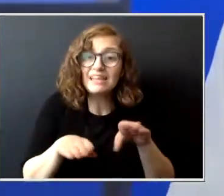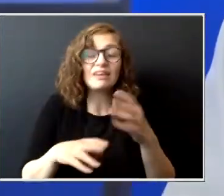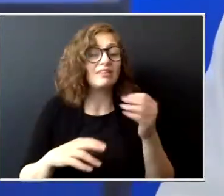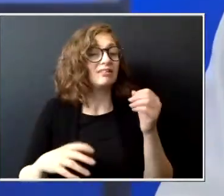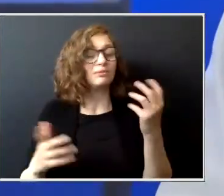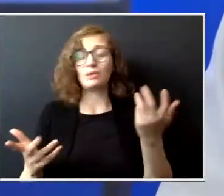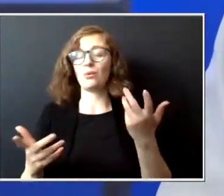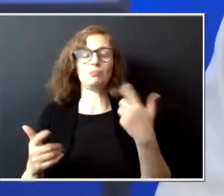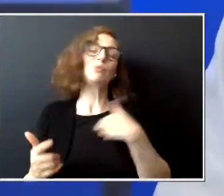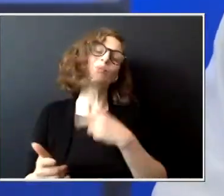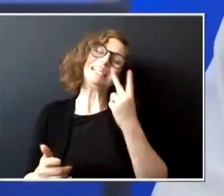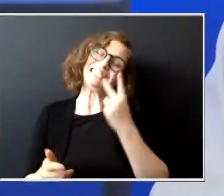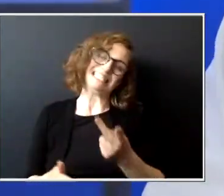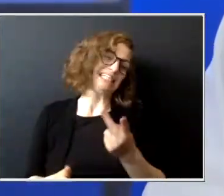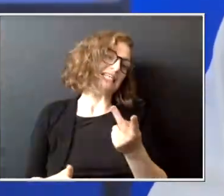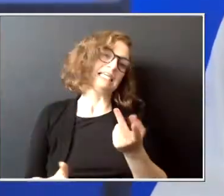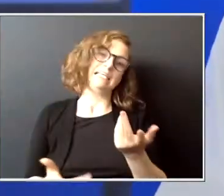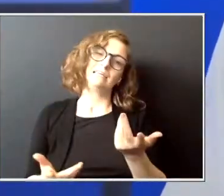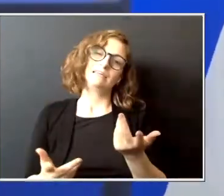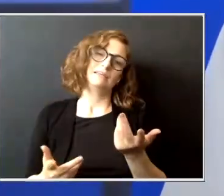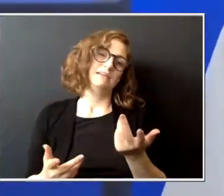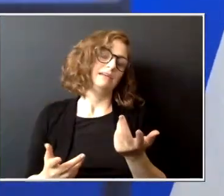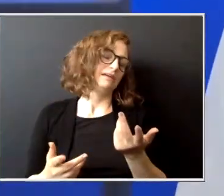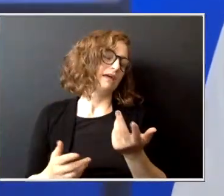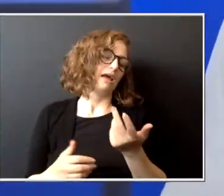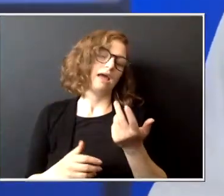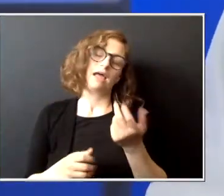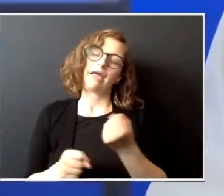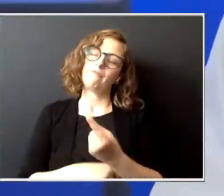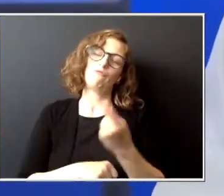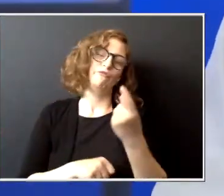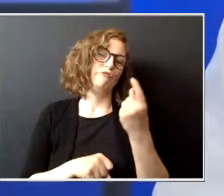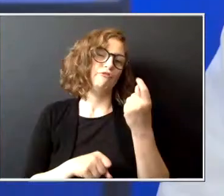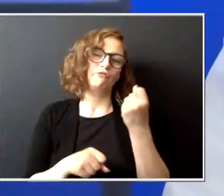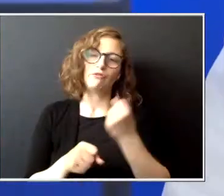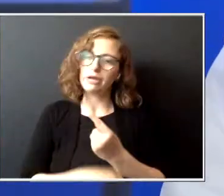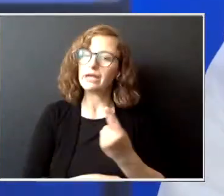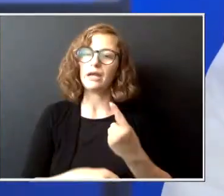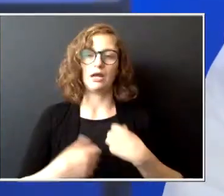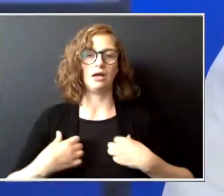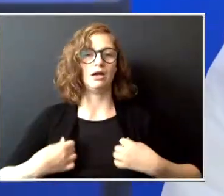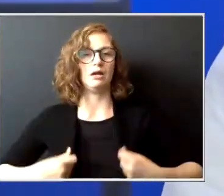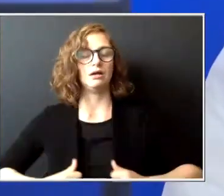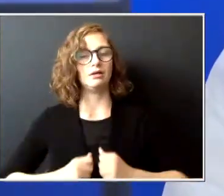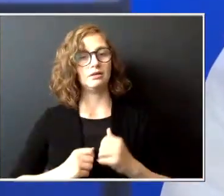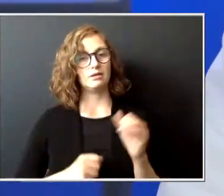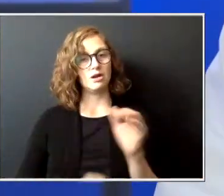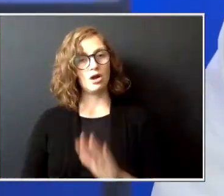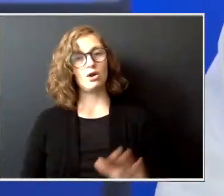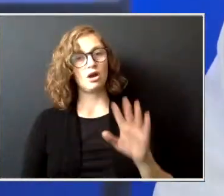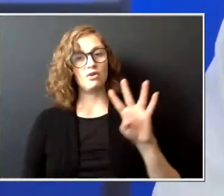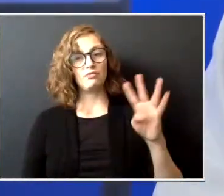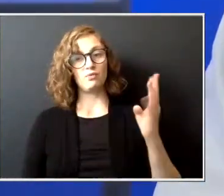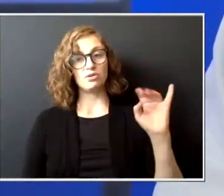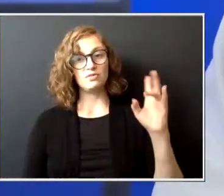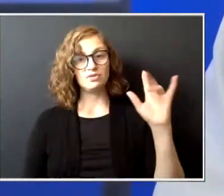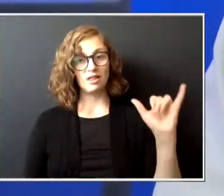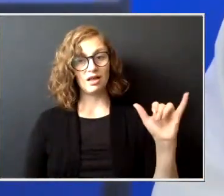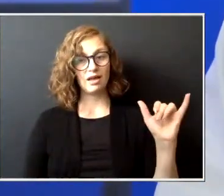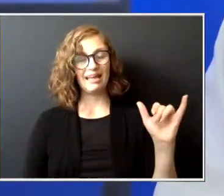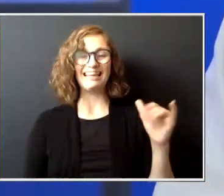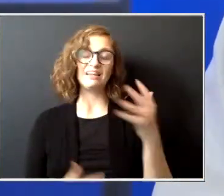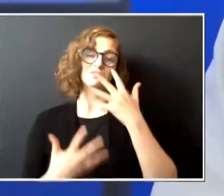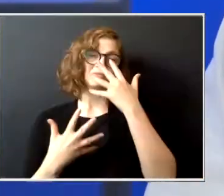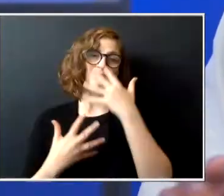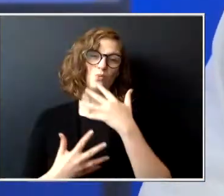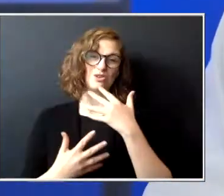burns like every time around the July 4th time, and unfortunately in pediatric patient at a pediatric age the burns are